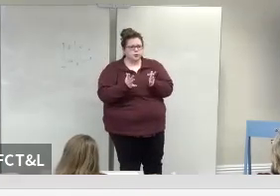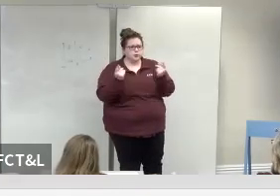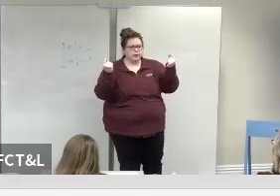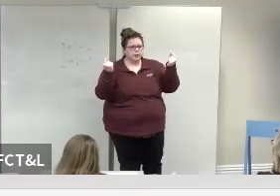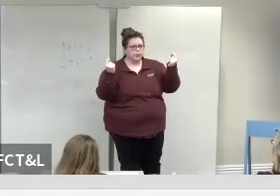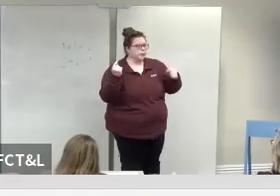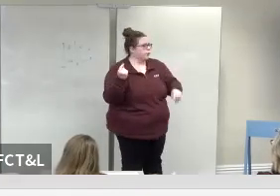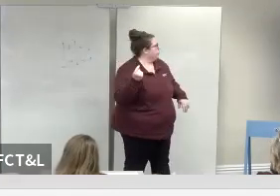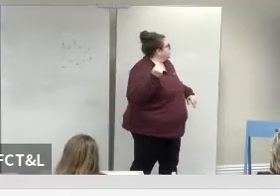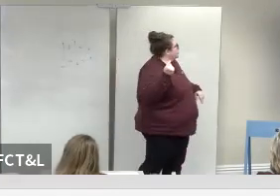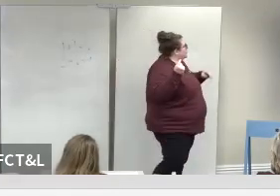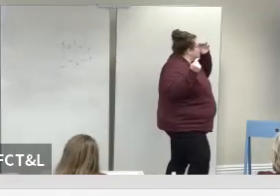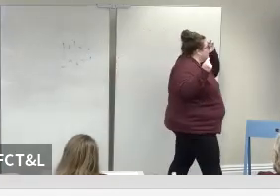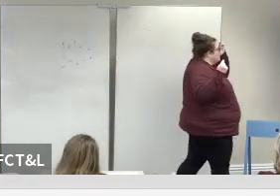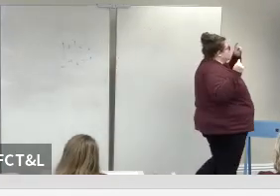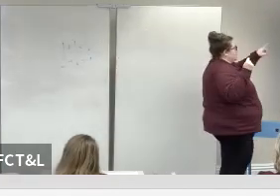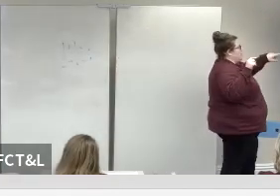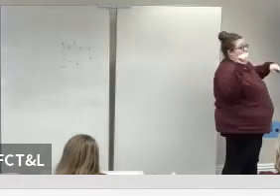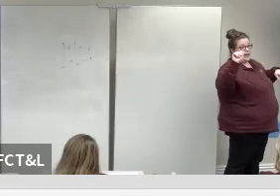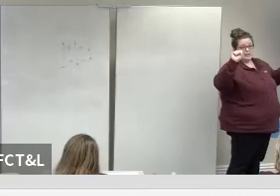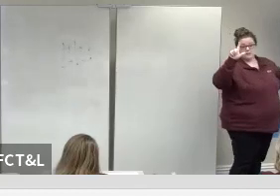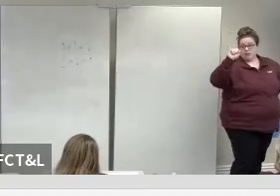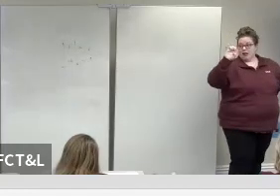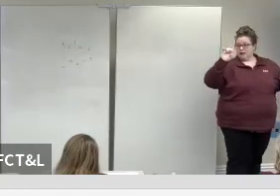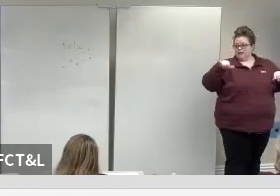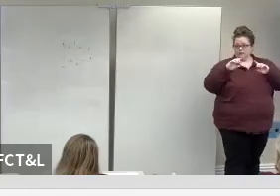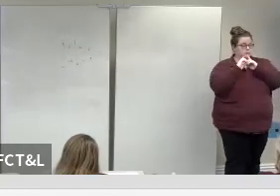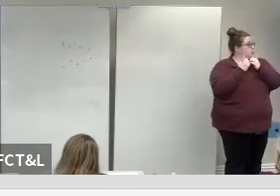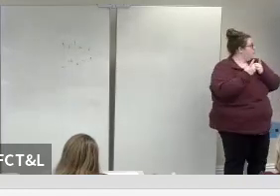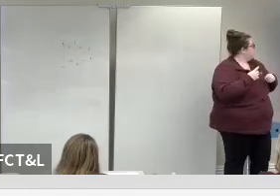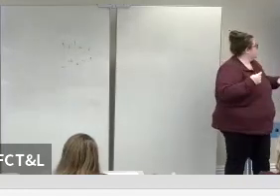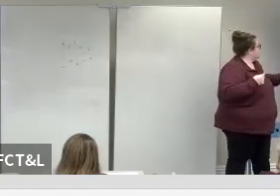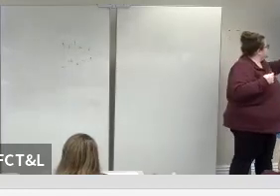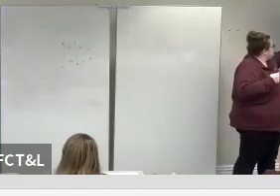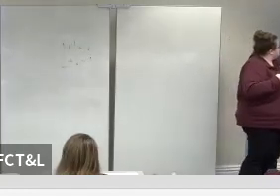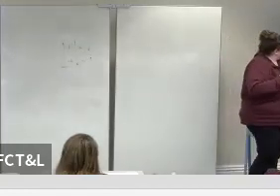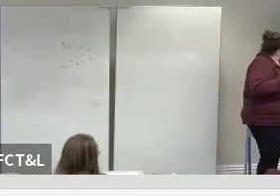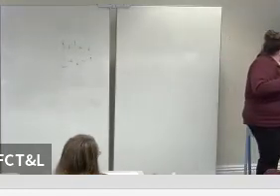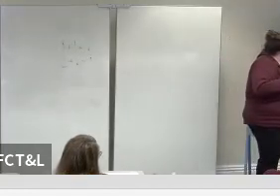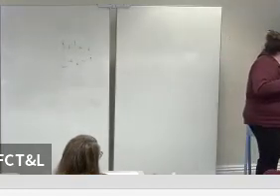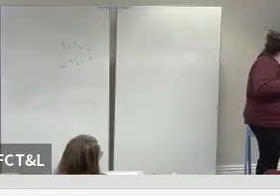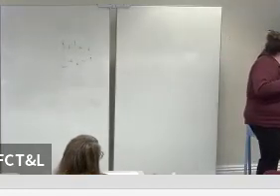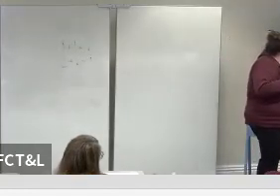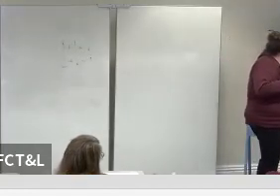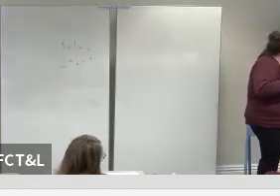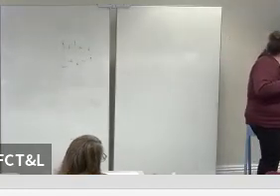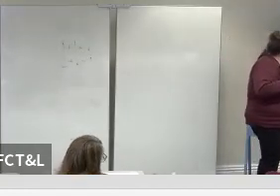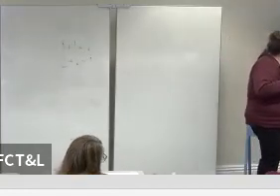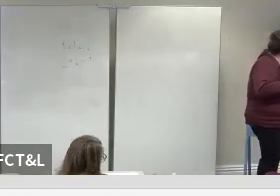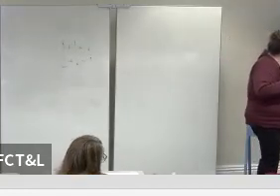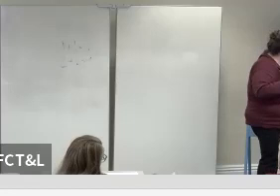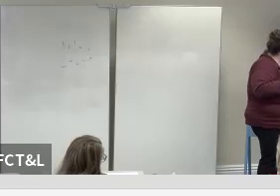member, I want to show you how to request an interpreter. You go to our website,